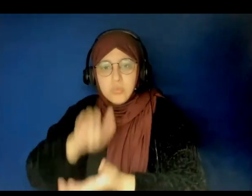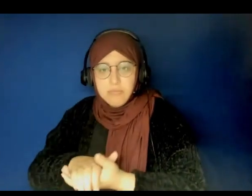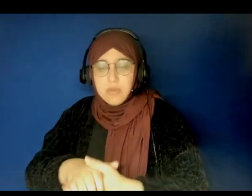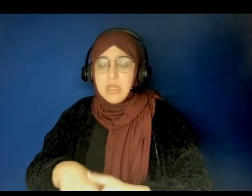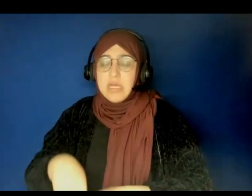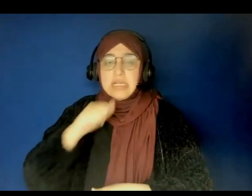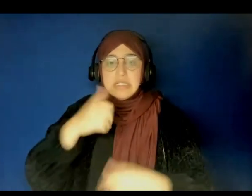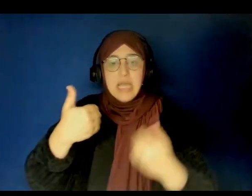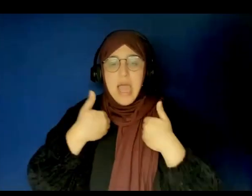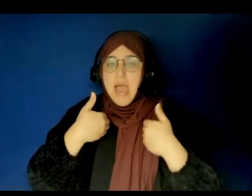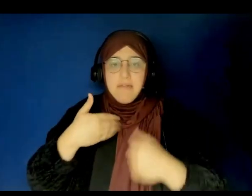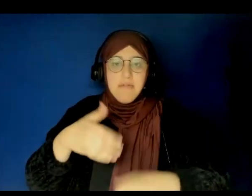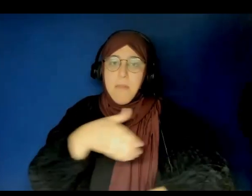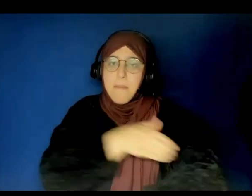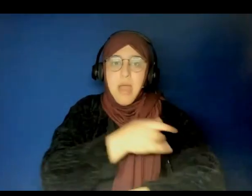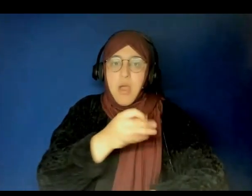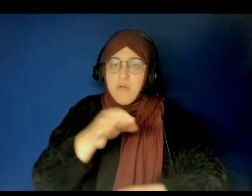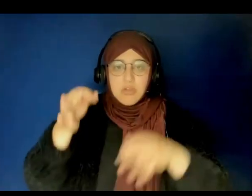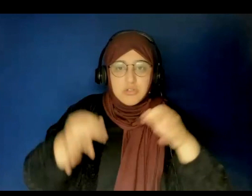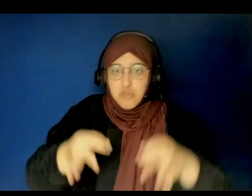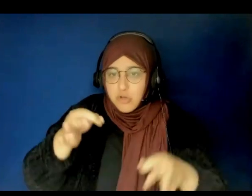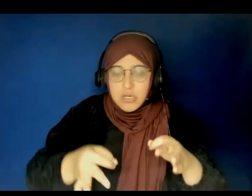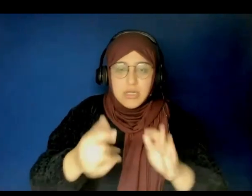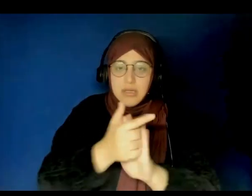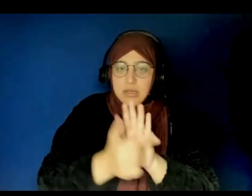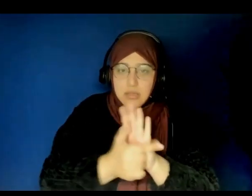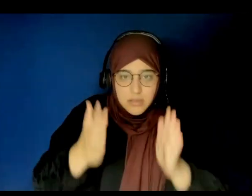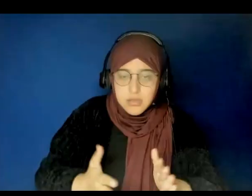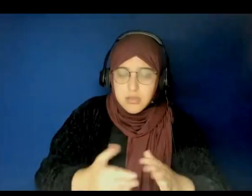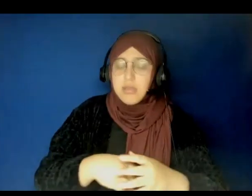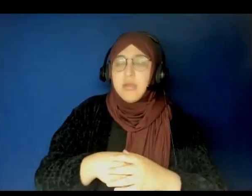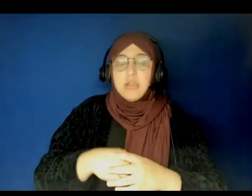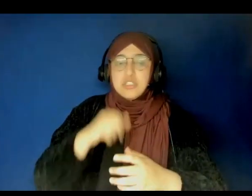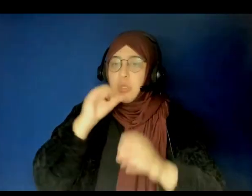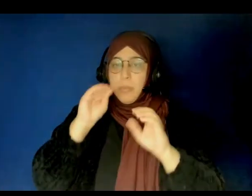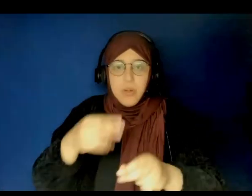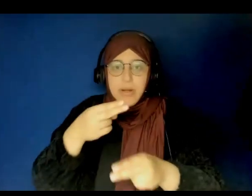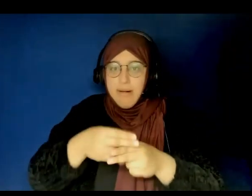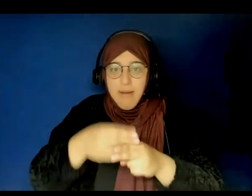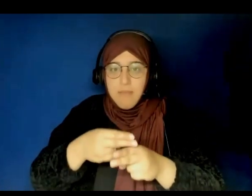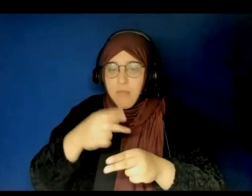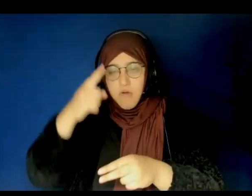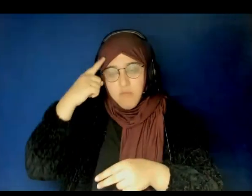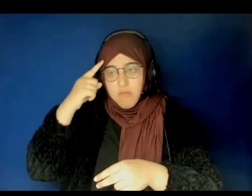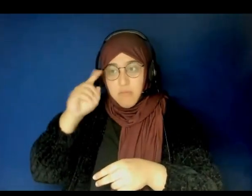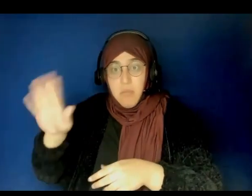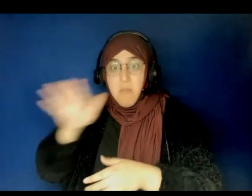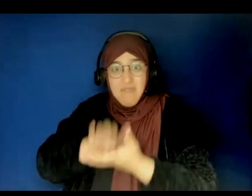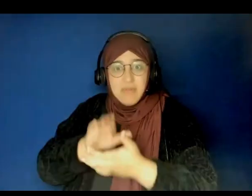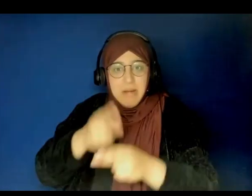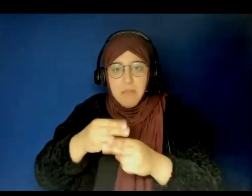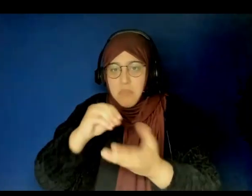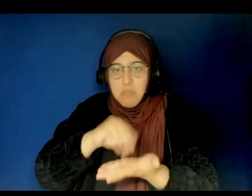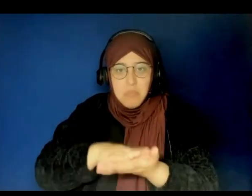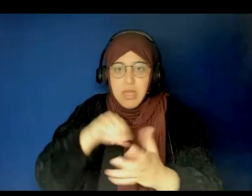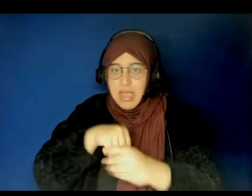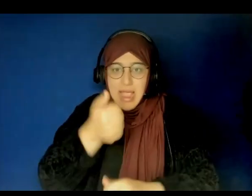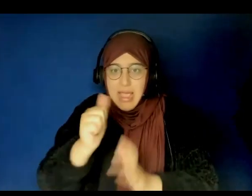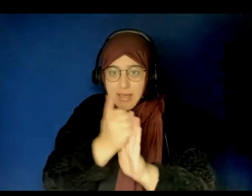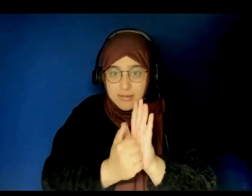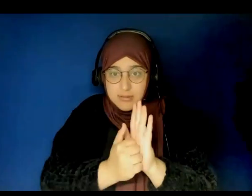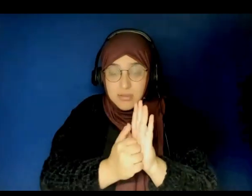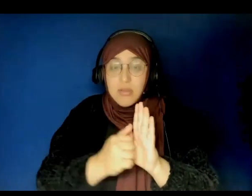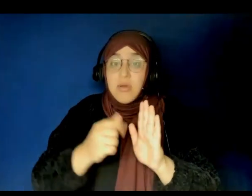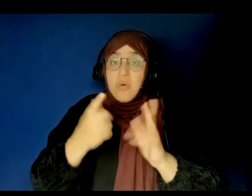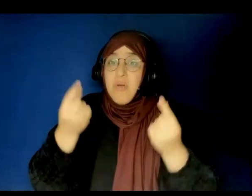of attorney or put her name on any of the accounts, that when he died and the probate process was not